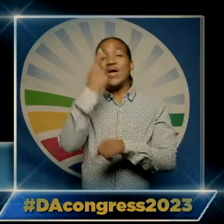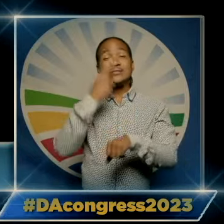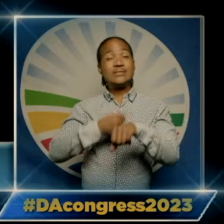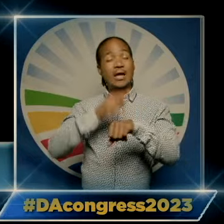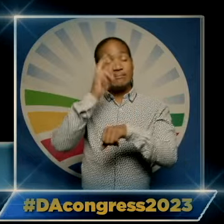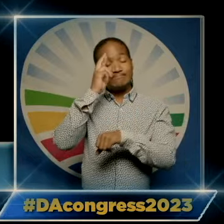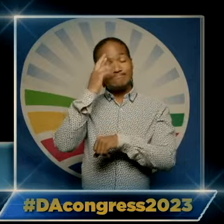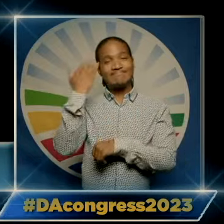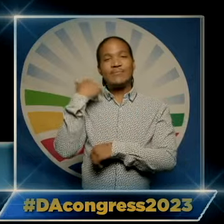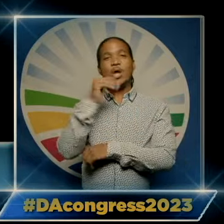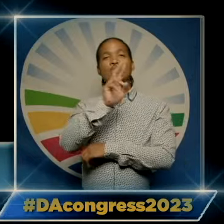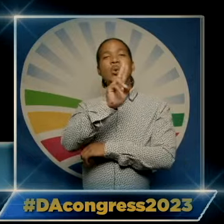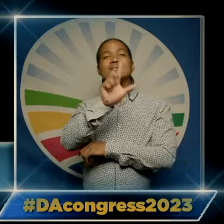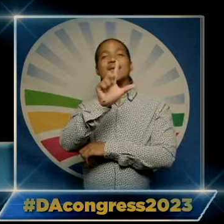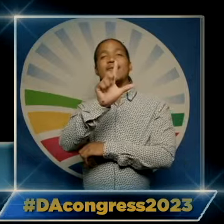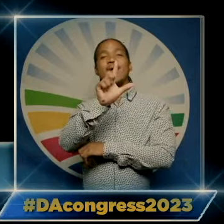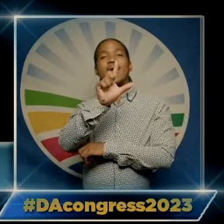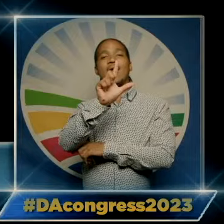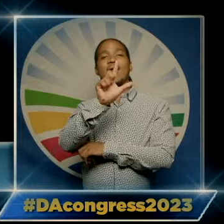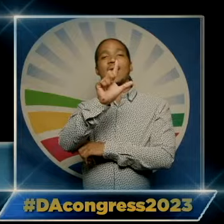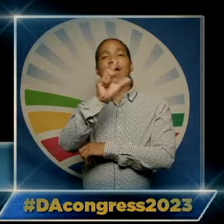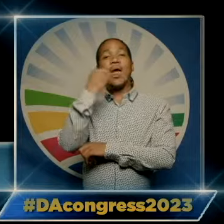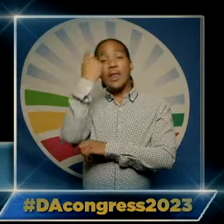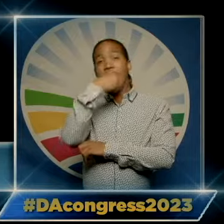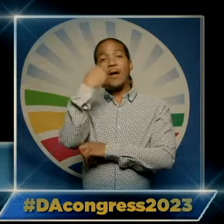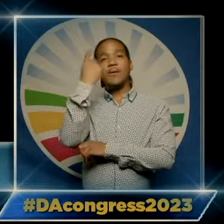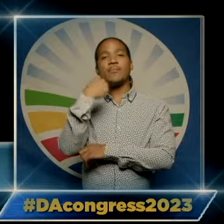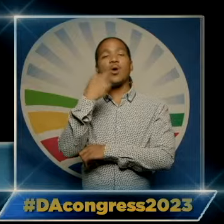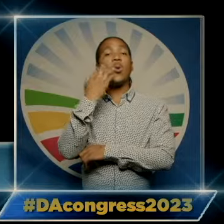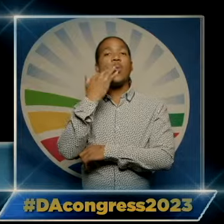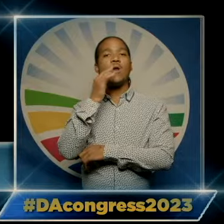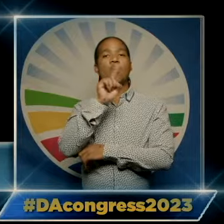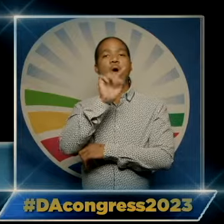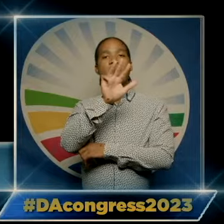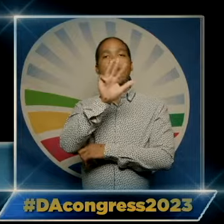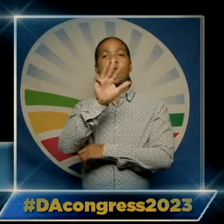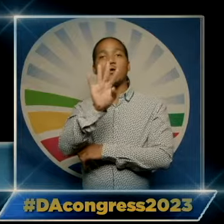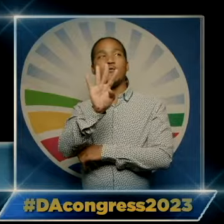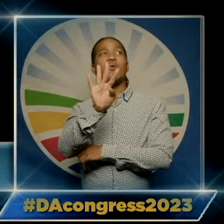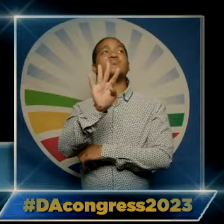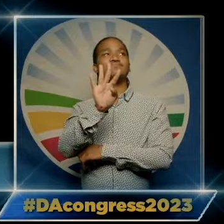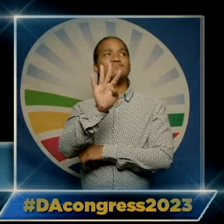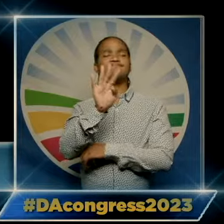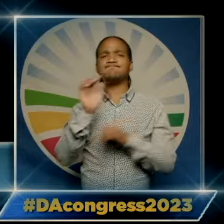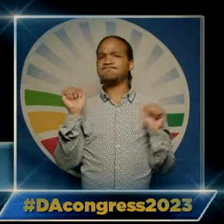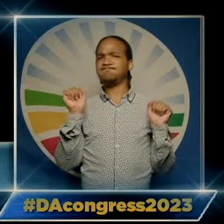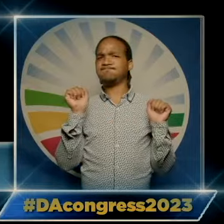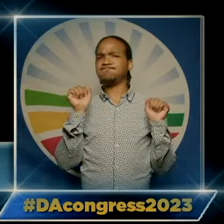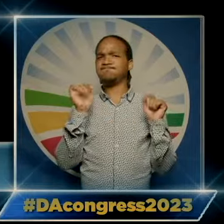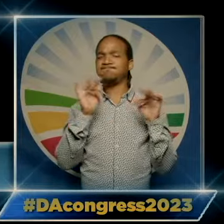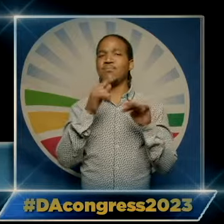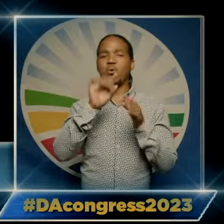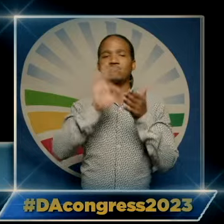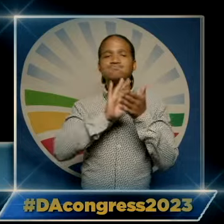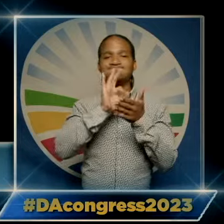The 27th of April 1994 marked the turning point for our nation.